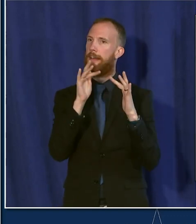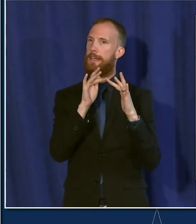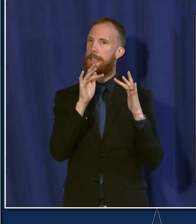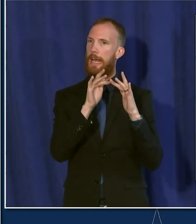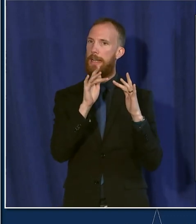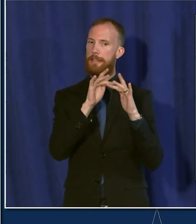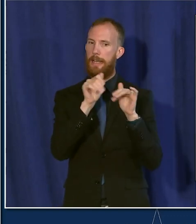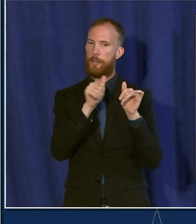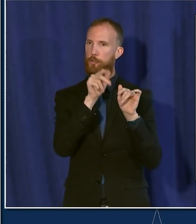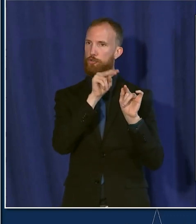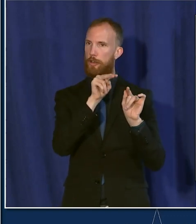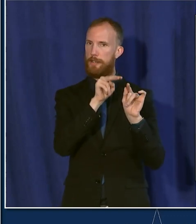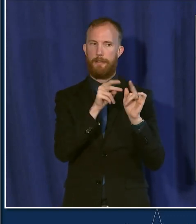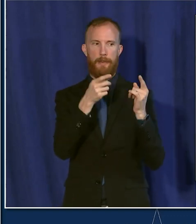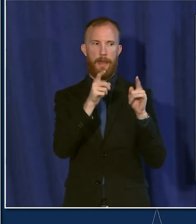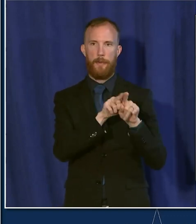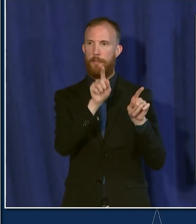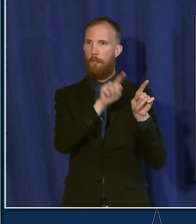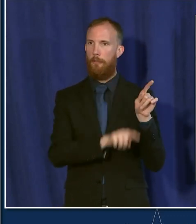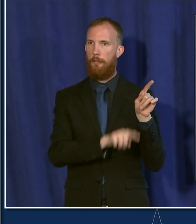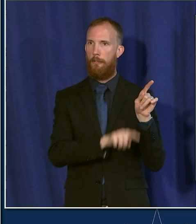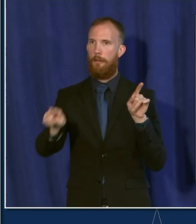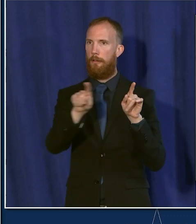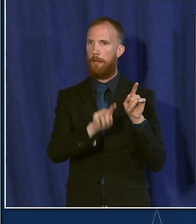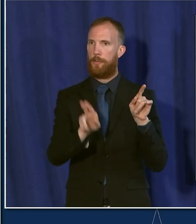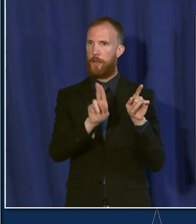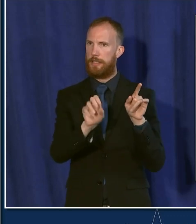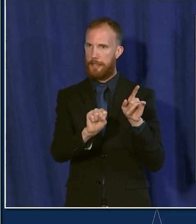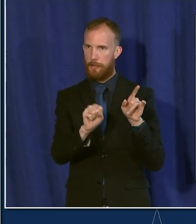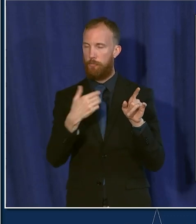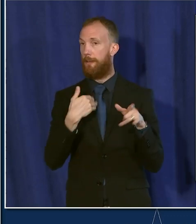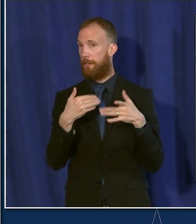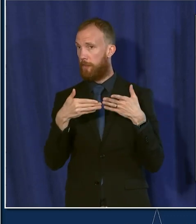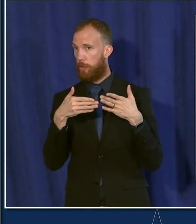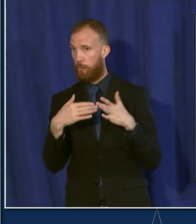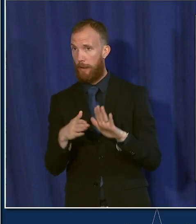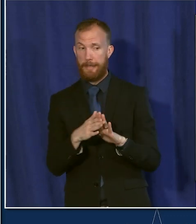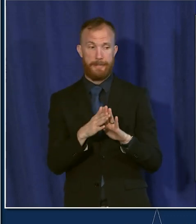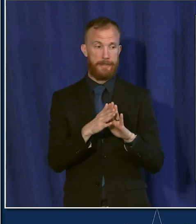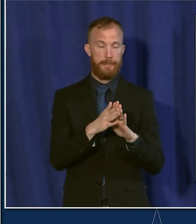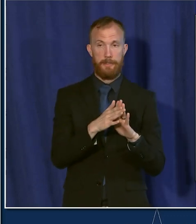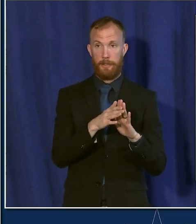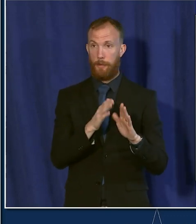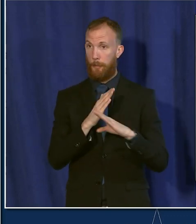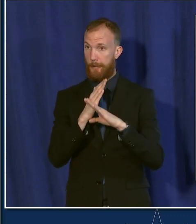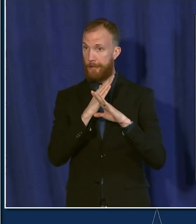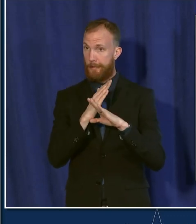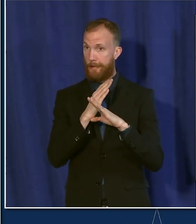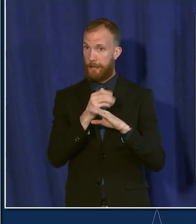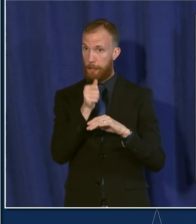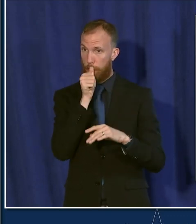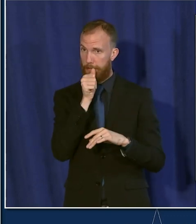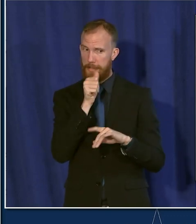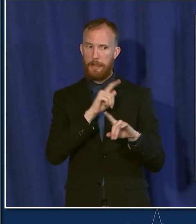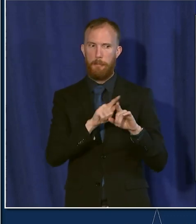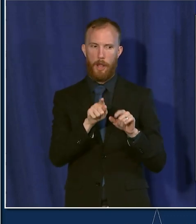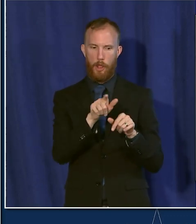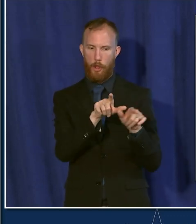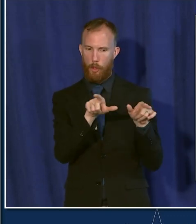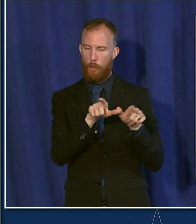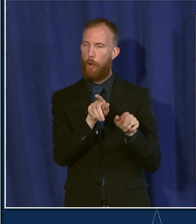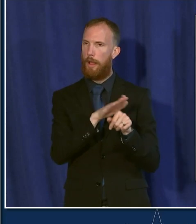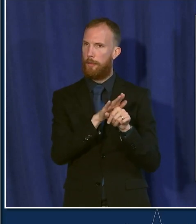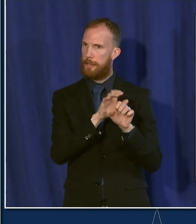country. And we have ways that protect people's privacy, but allow the local jurisdiction to follow up with those individuals. So